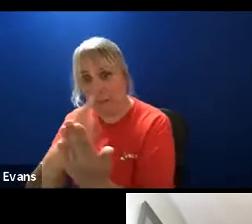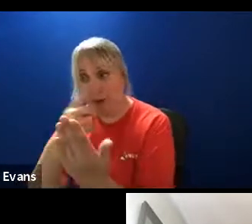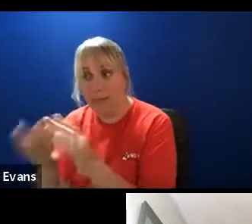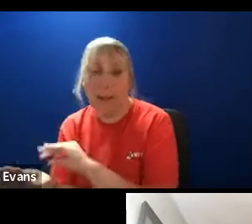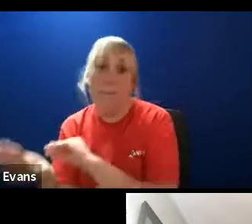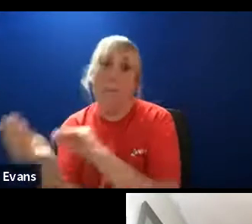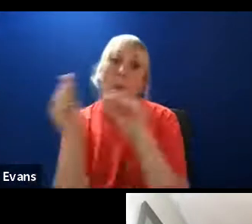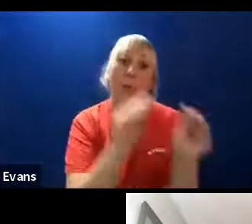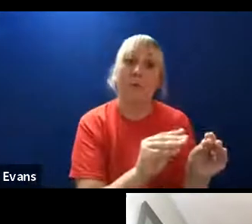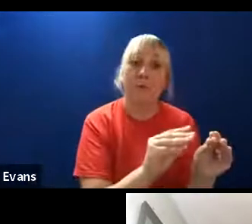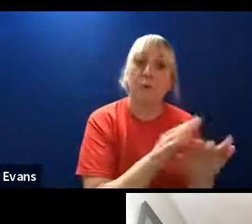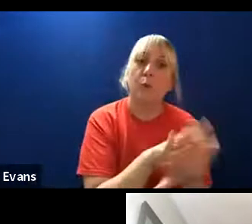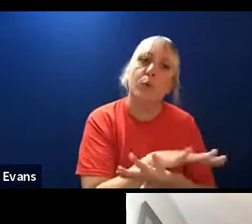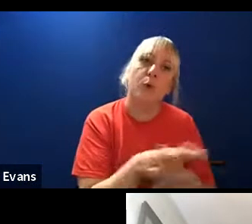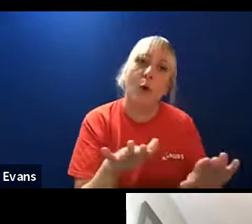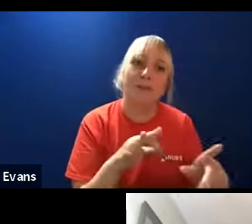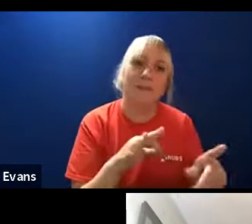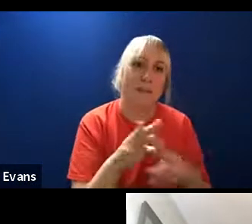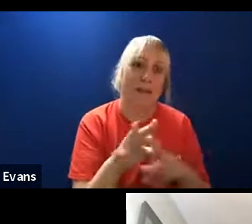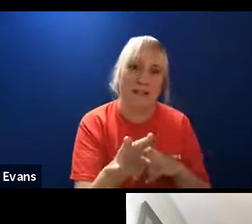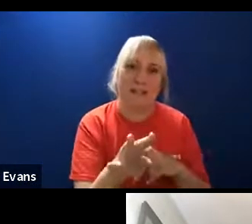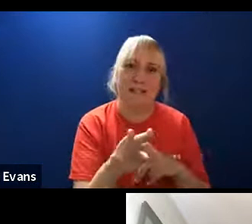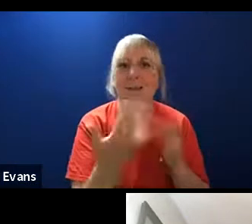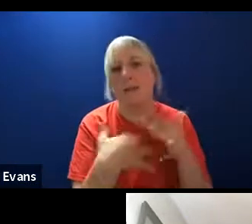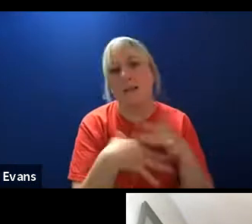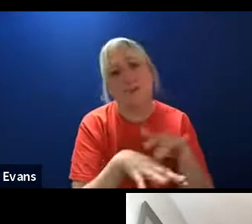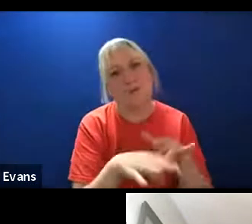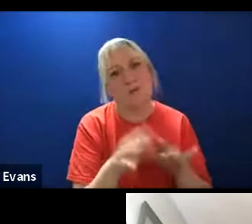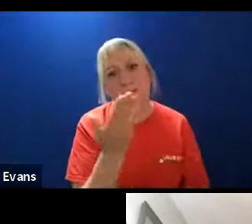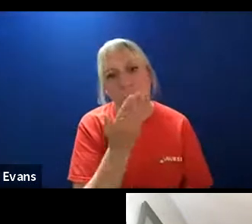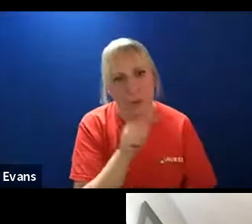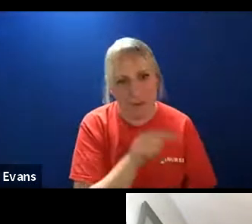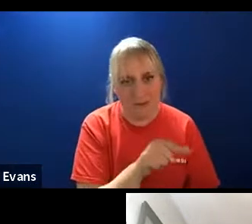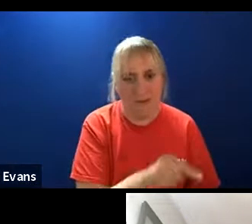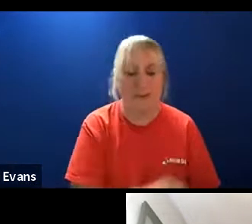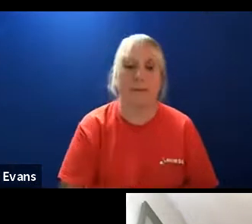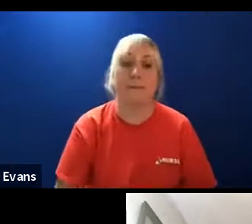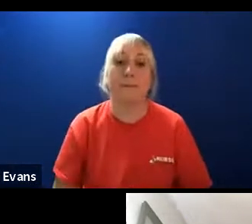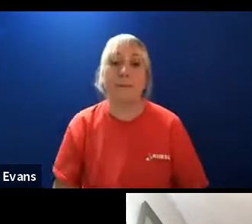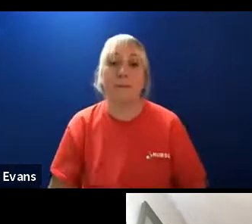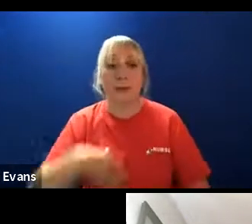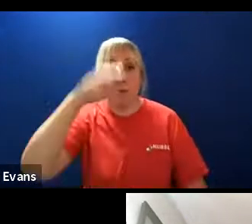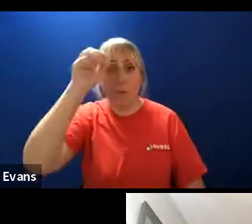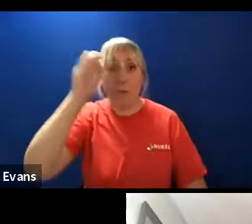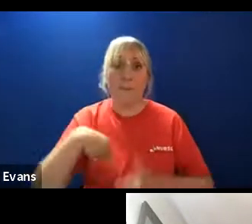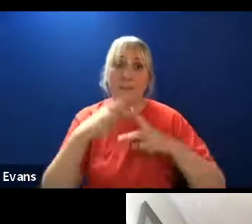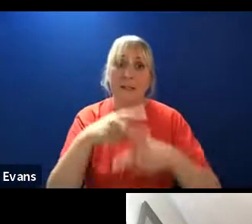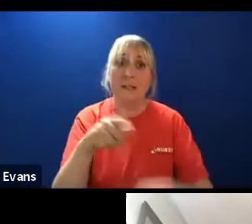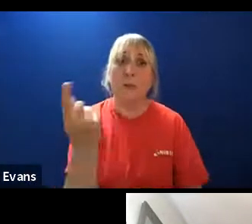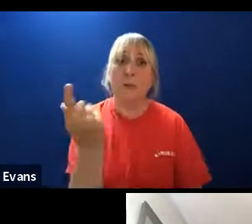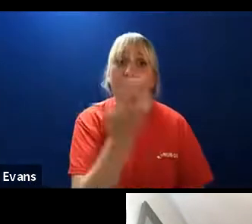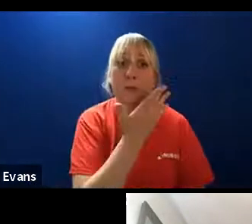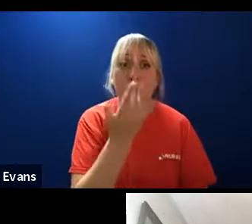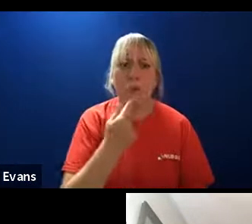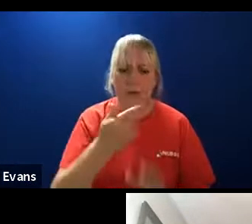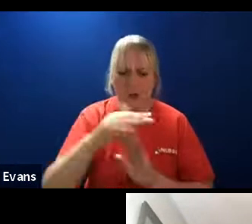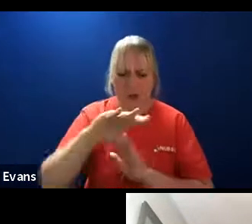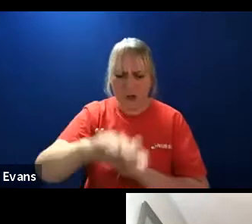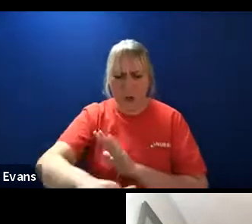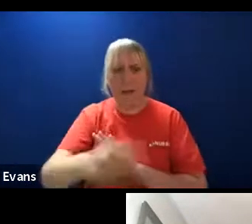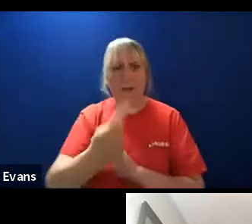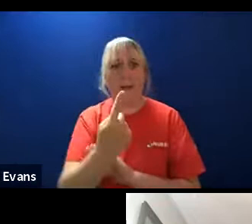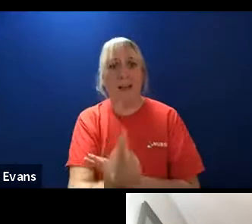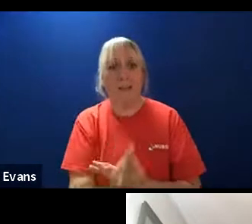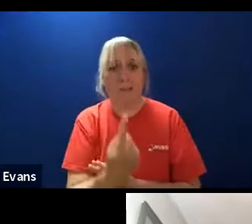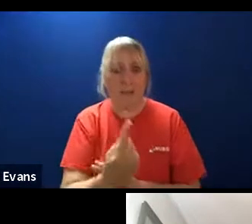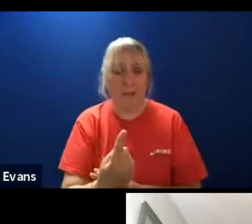of the schools again in Pina del Rio, where there was a child with profound